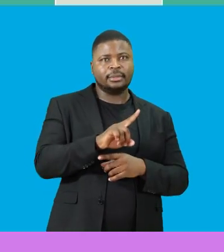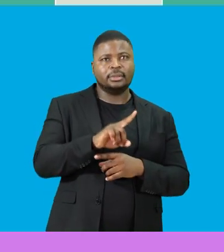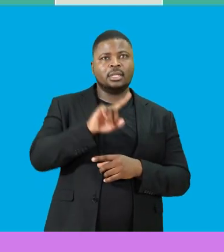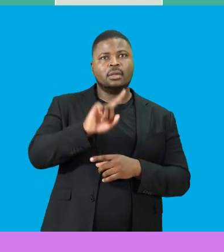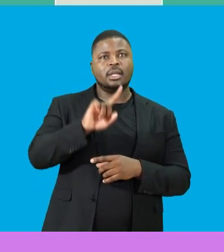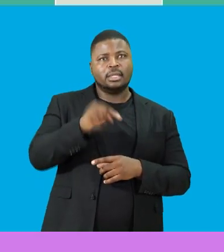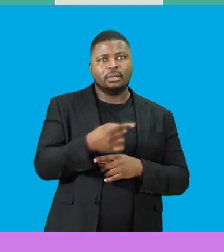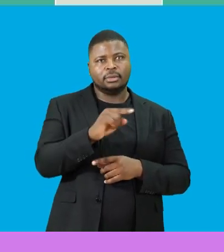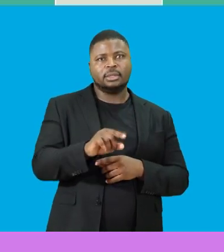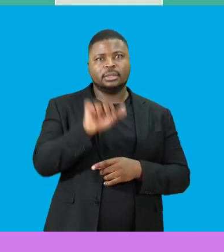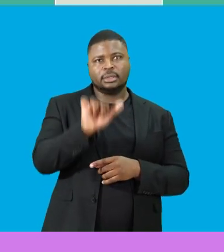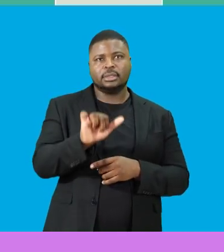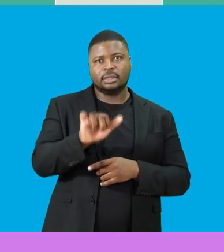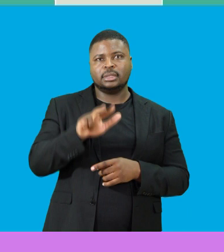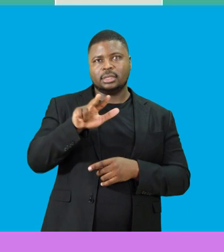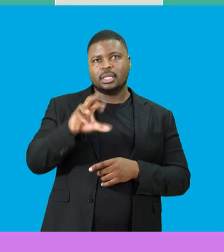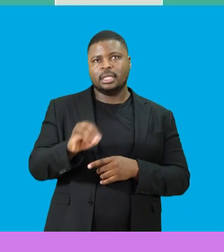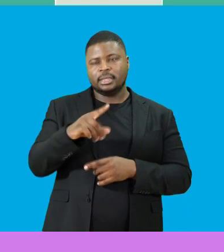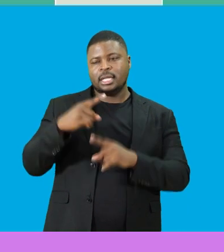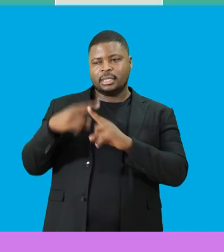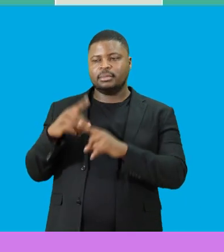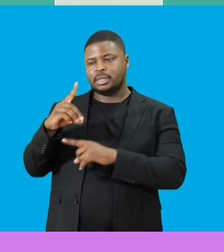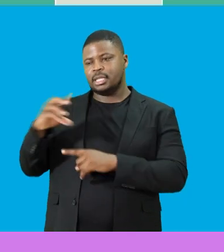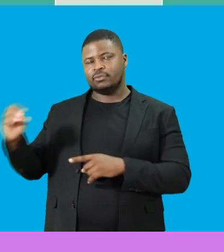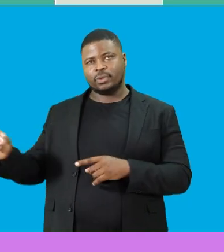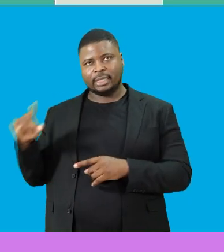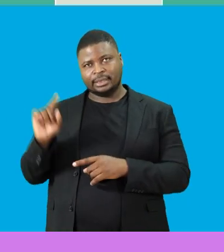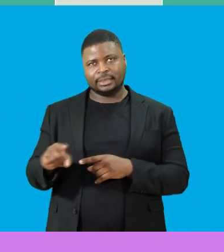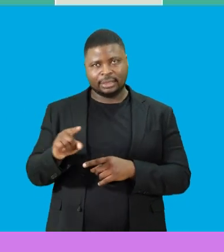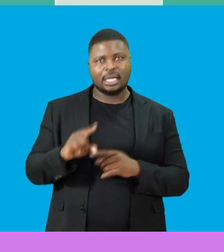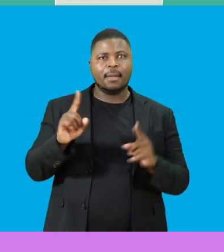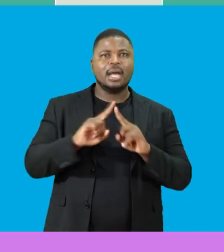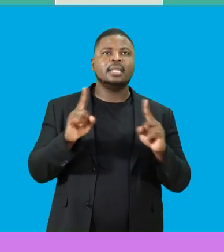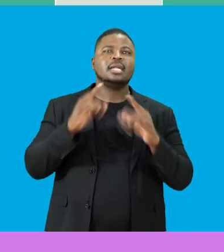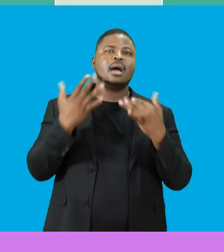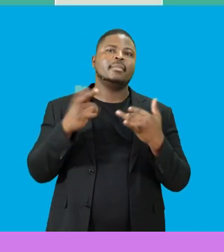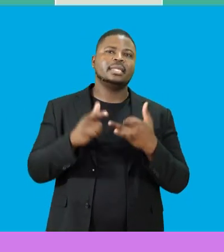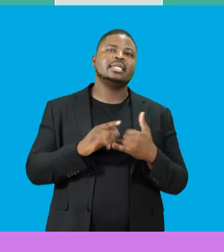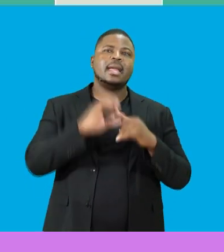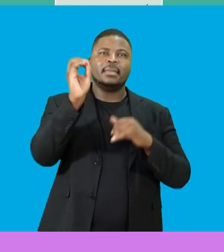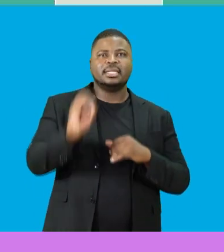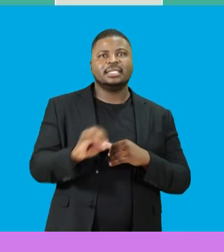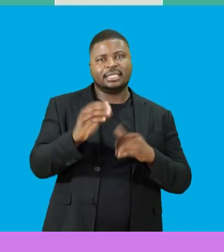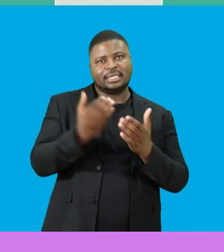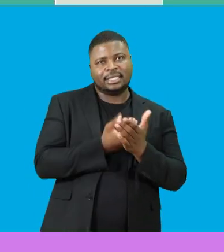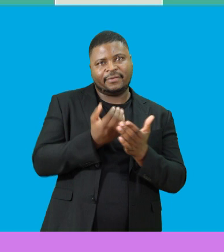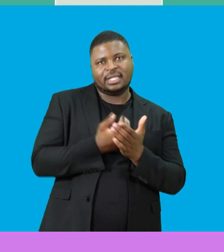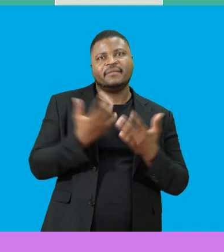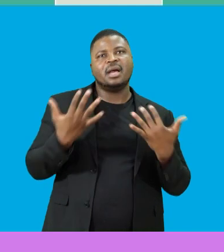1,680. Therefore, we want to know what percentage did he really save. So we are going to